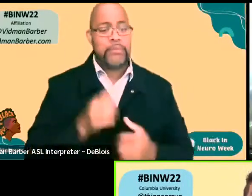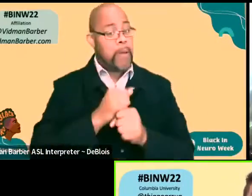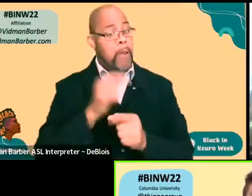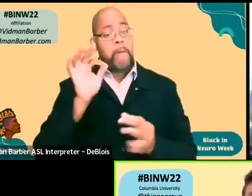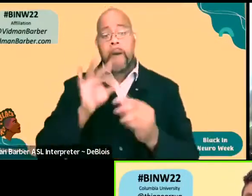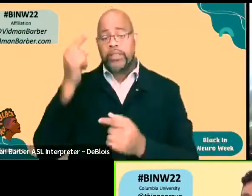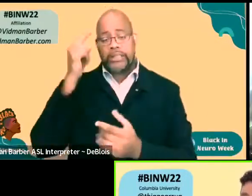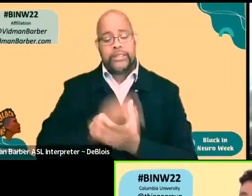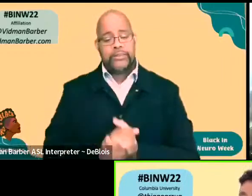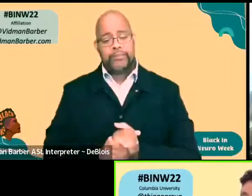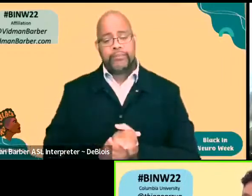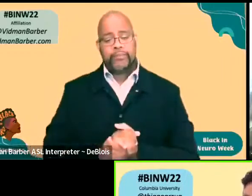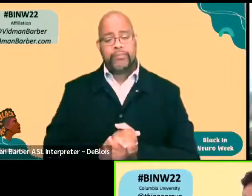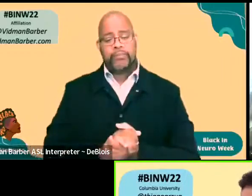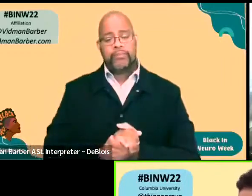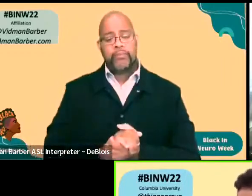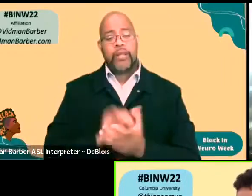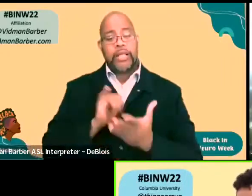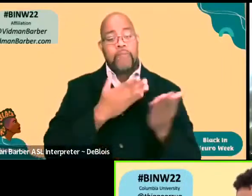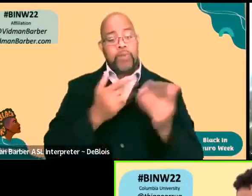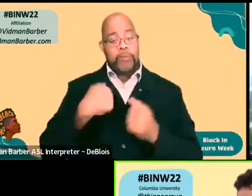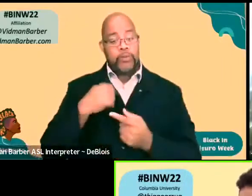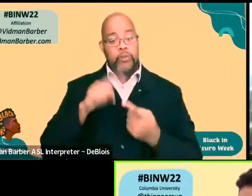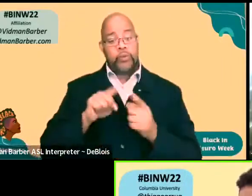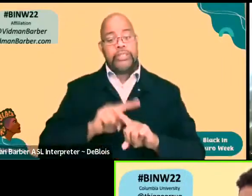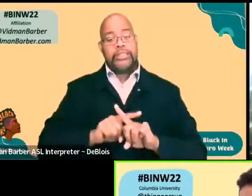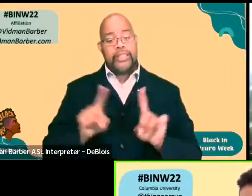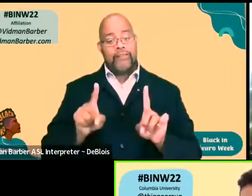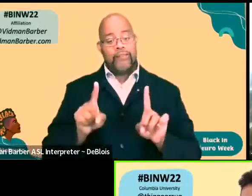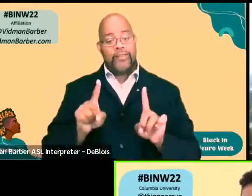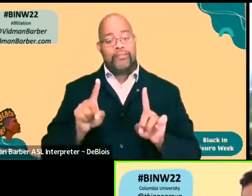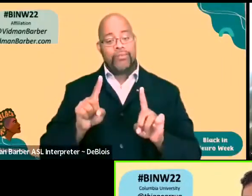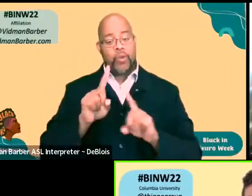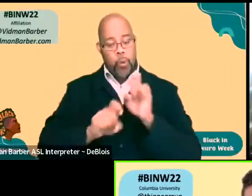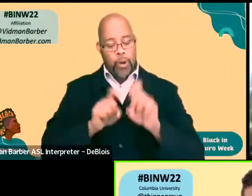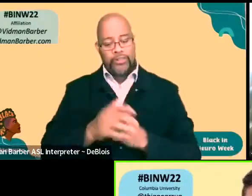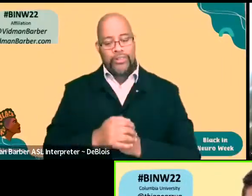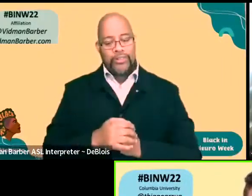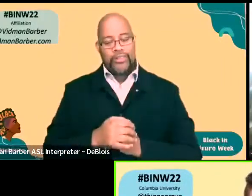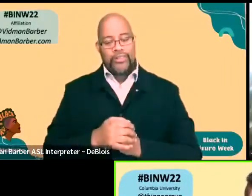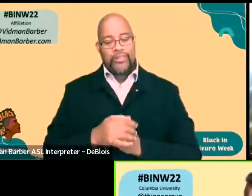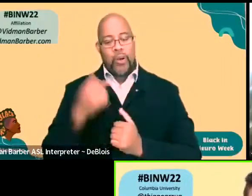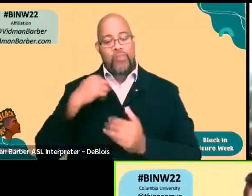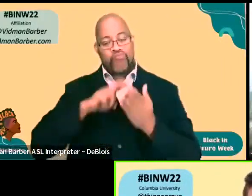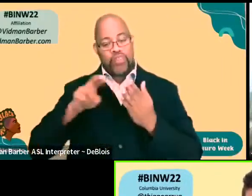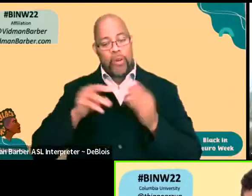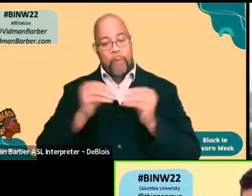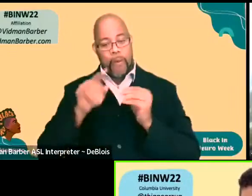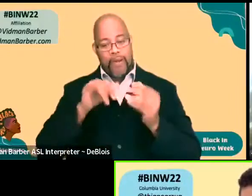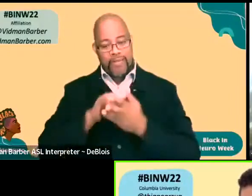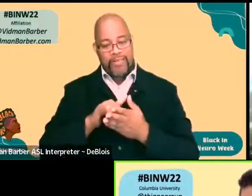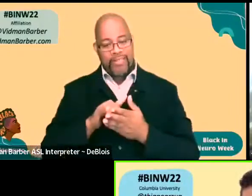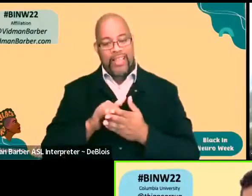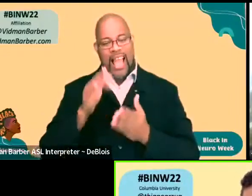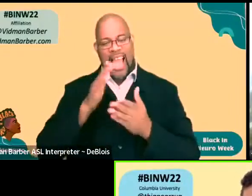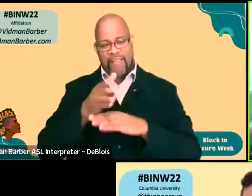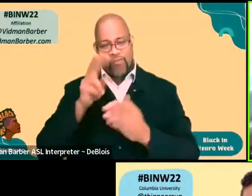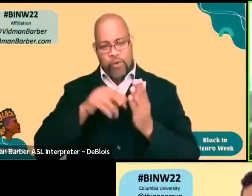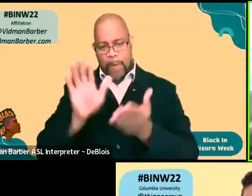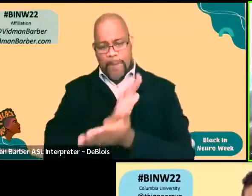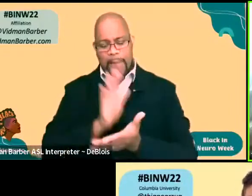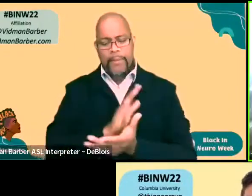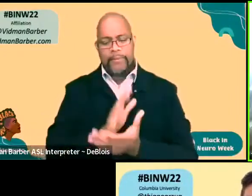sense. Which brings me to a different set of questions that when I was researching more about this after reading your paper,